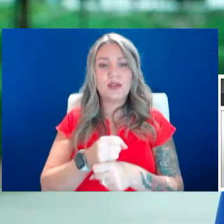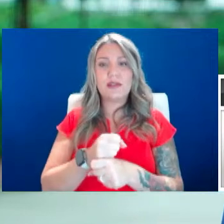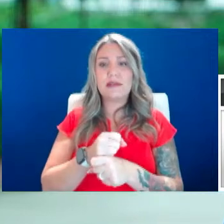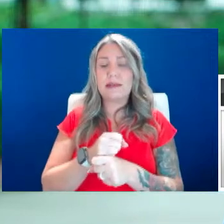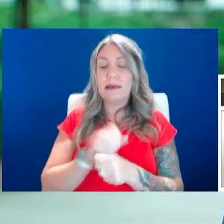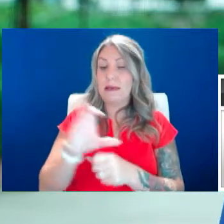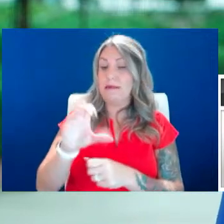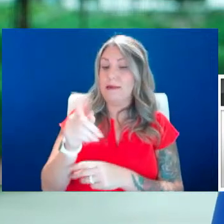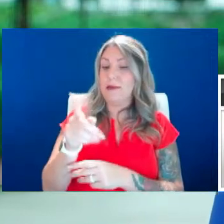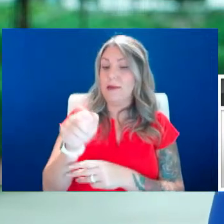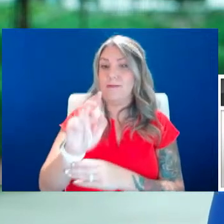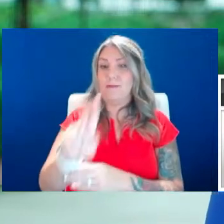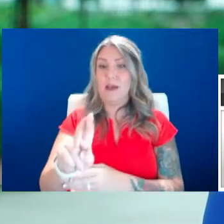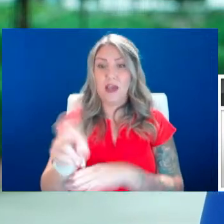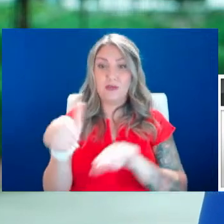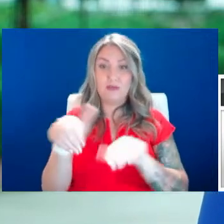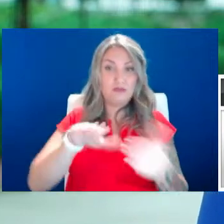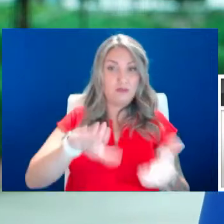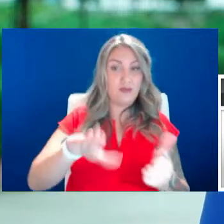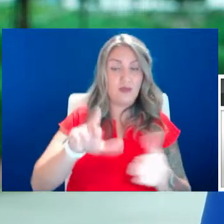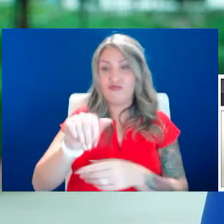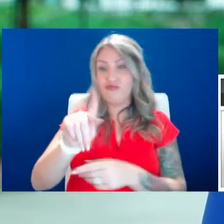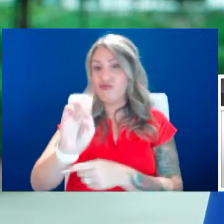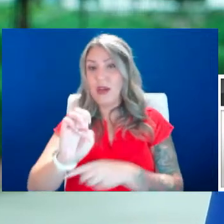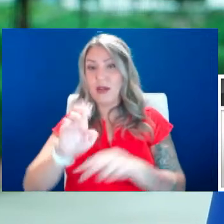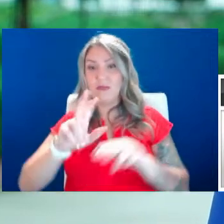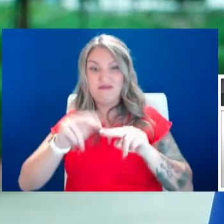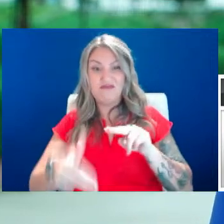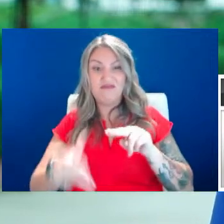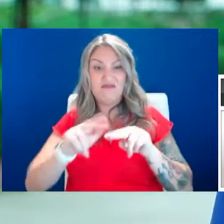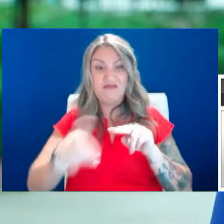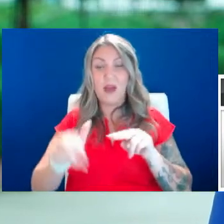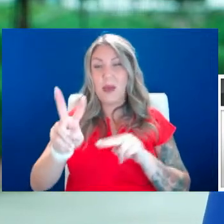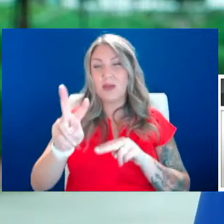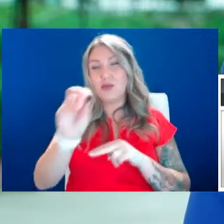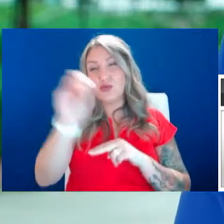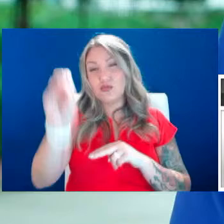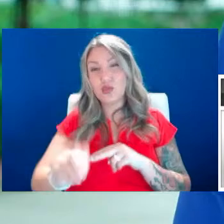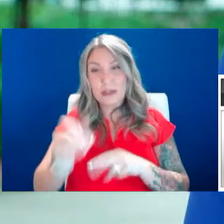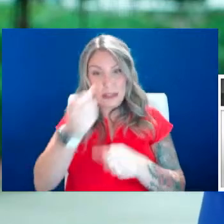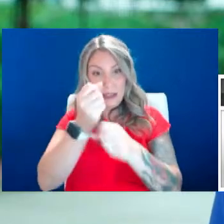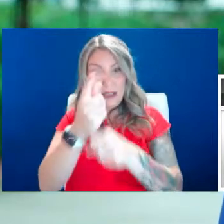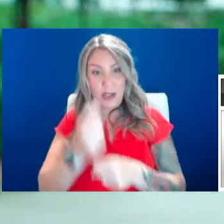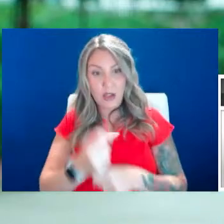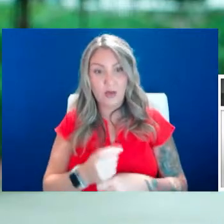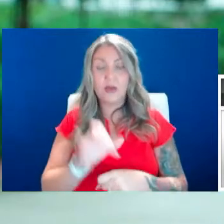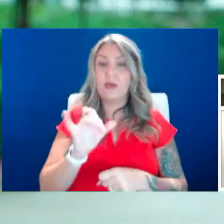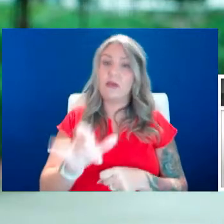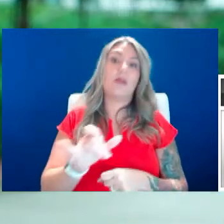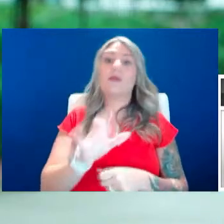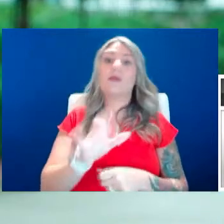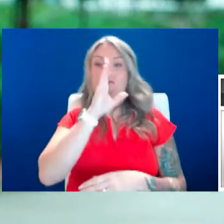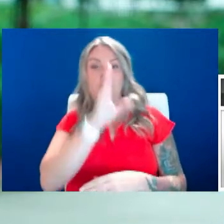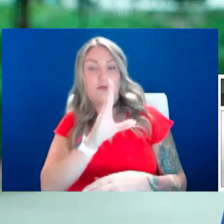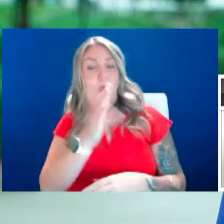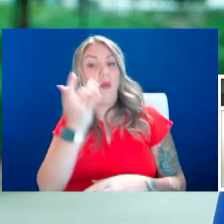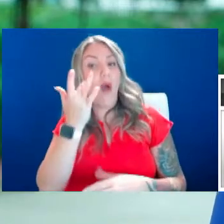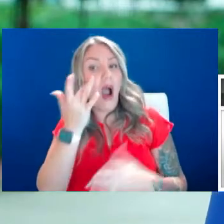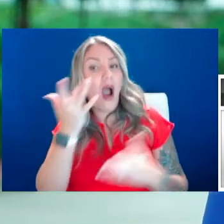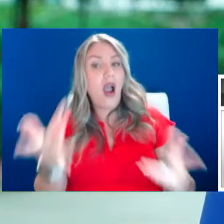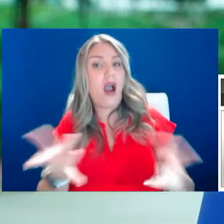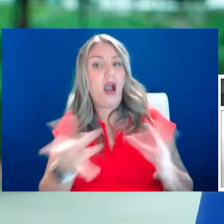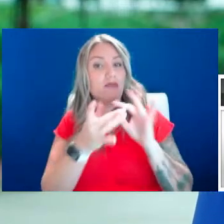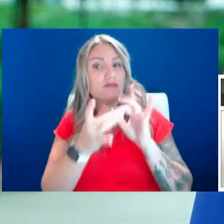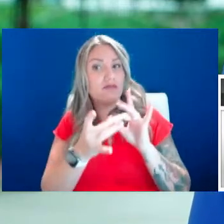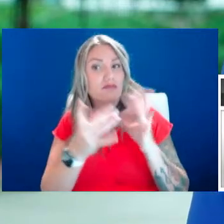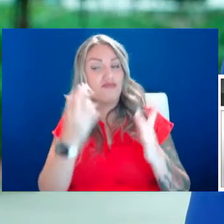rate's been dropping on average about 2% a year, and that's directly attributable to the advances that are